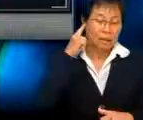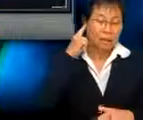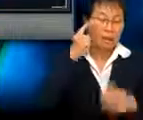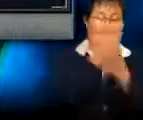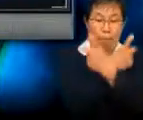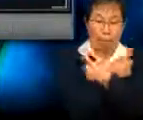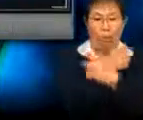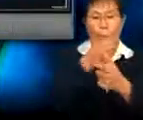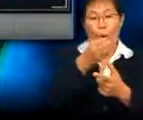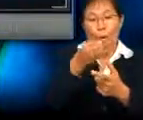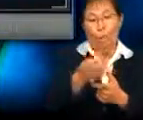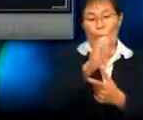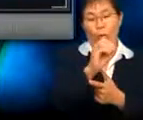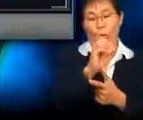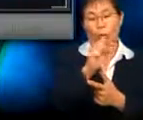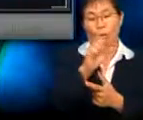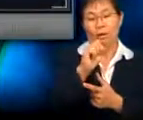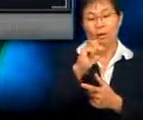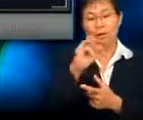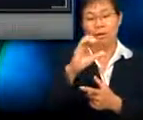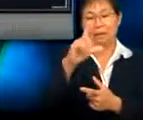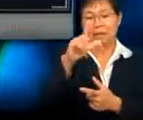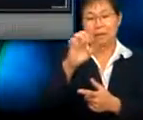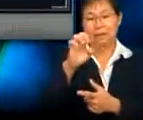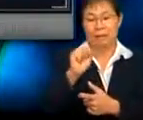the ear bones or the ossicles,